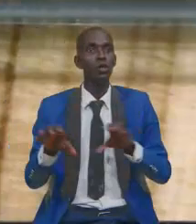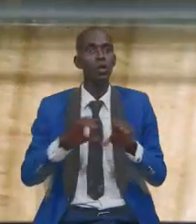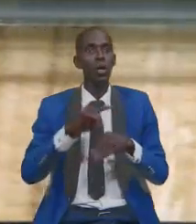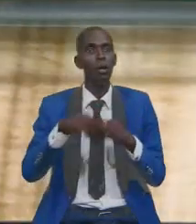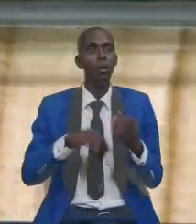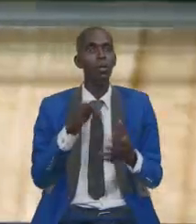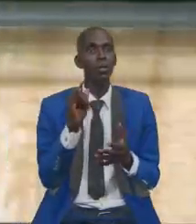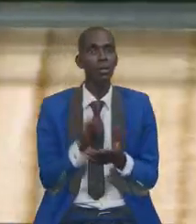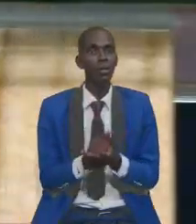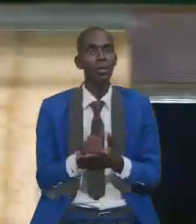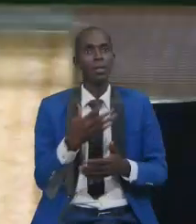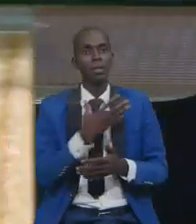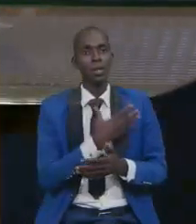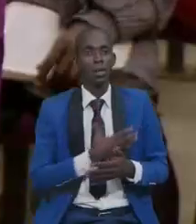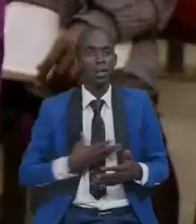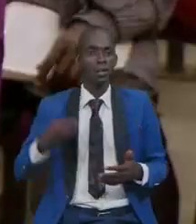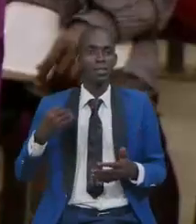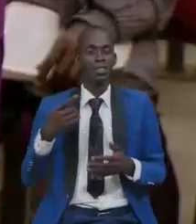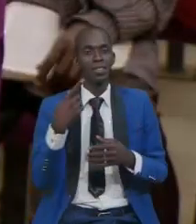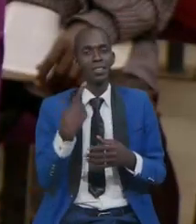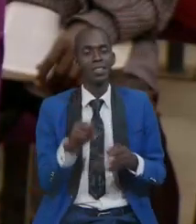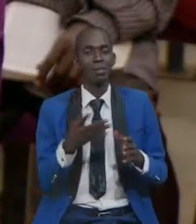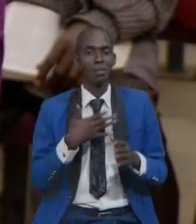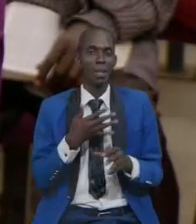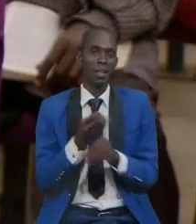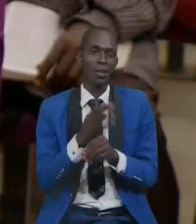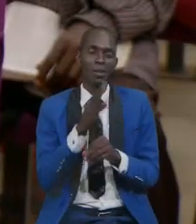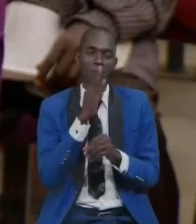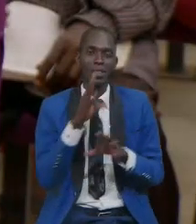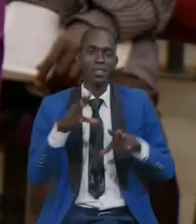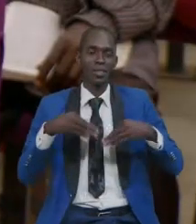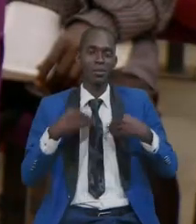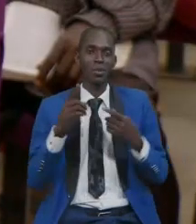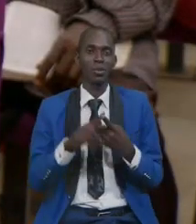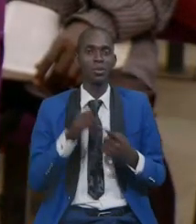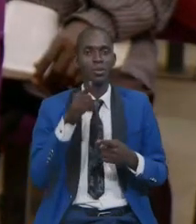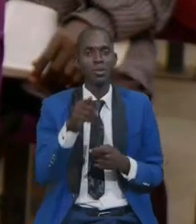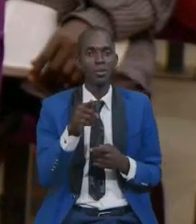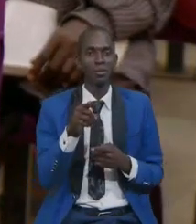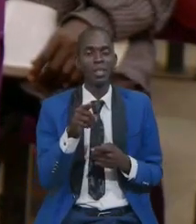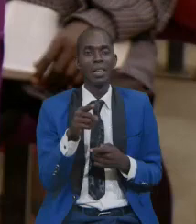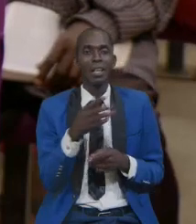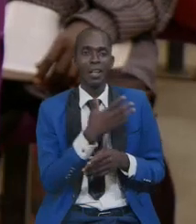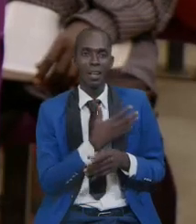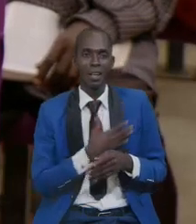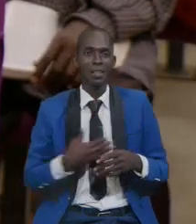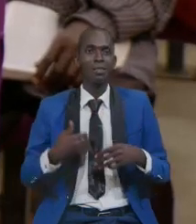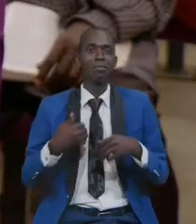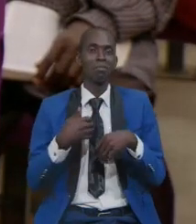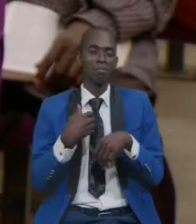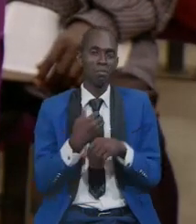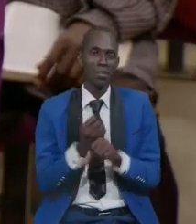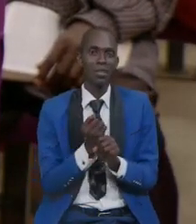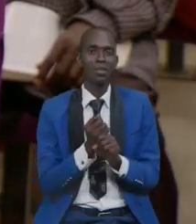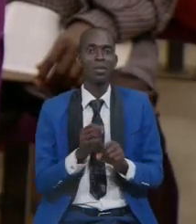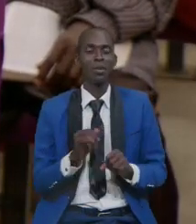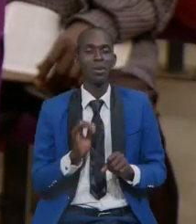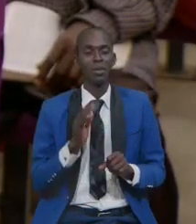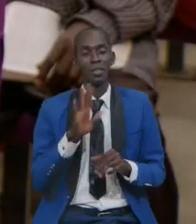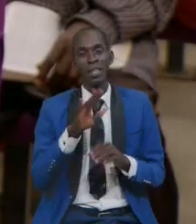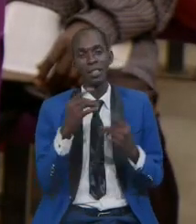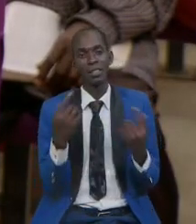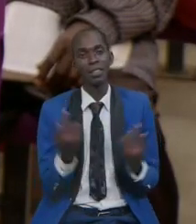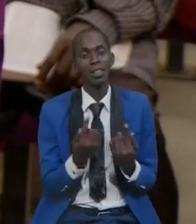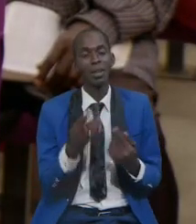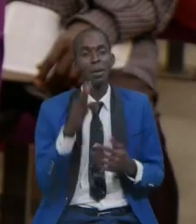my counsel be acceptable unto thee, and break off thy sins